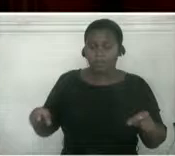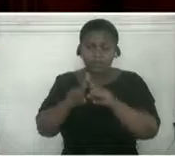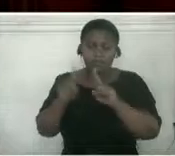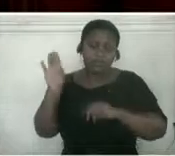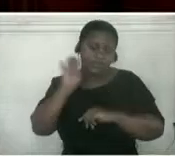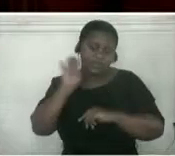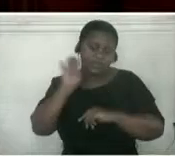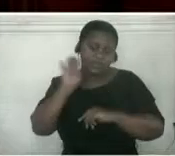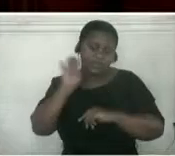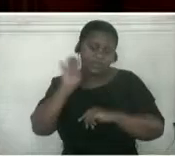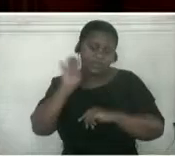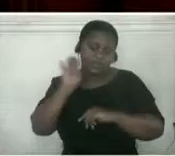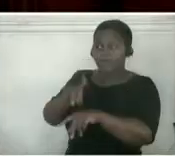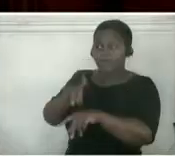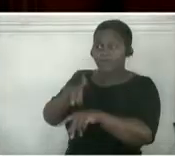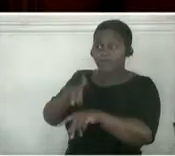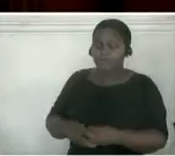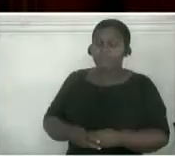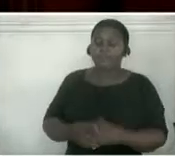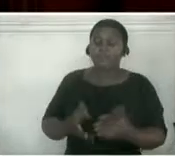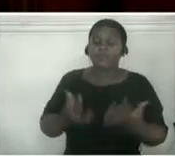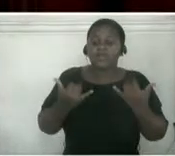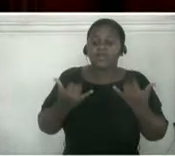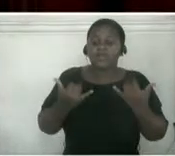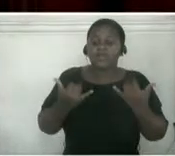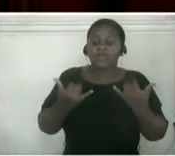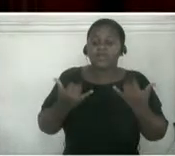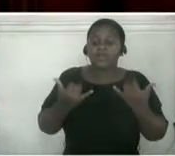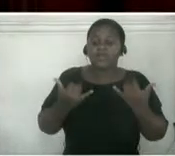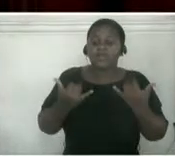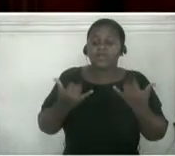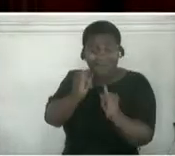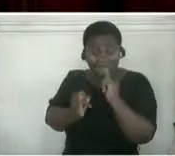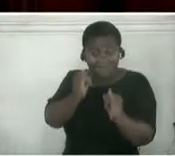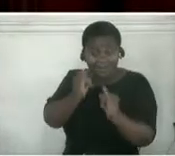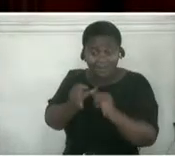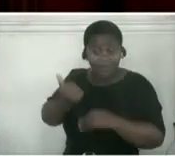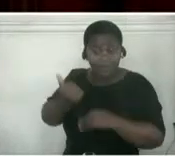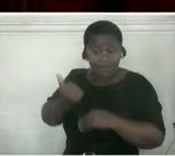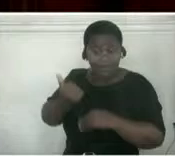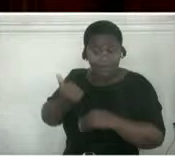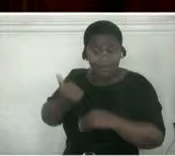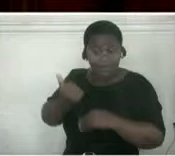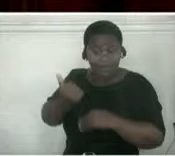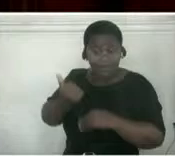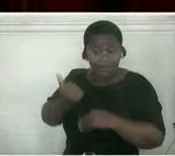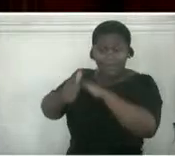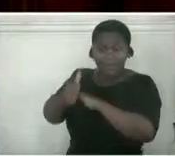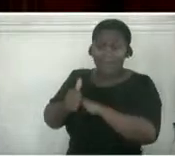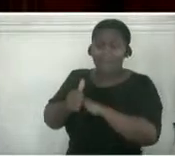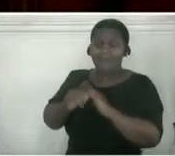their needs are addressed. Currently, 11 municipalities that are under Section